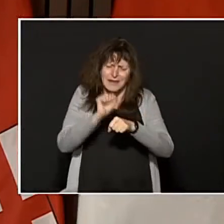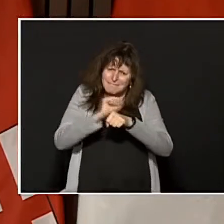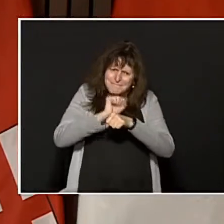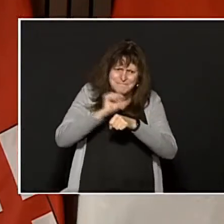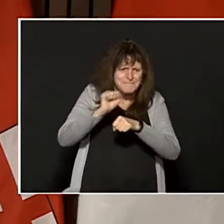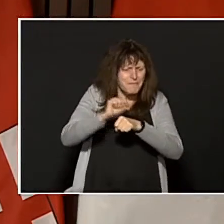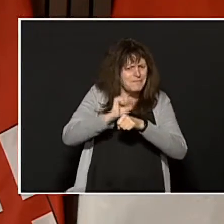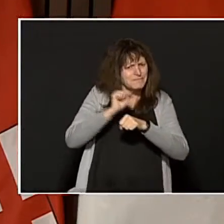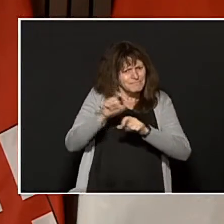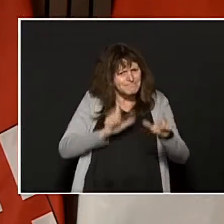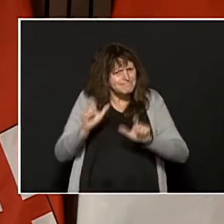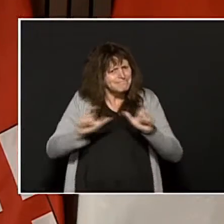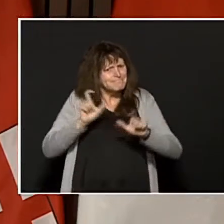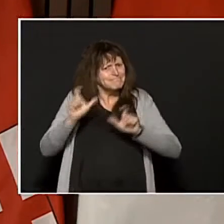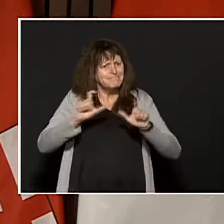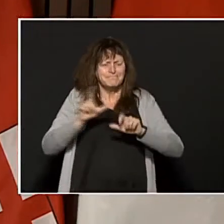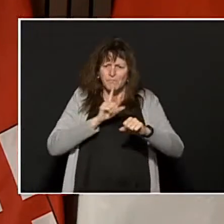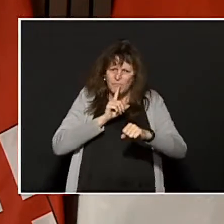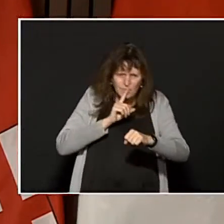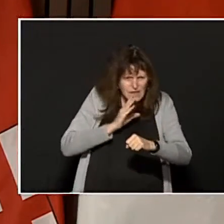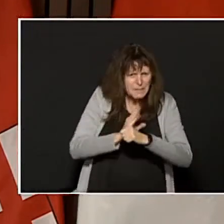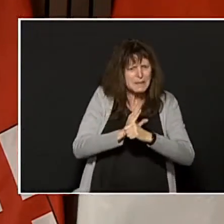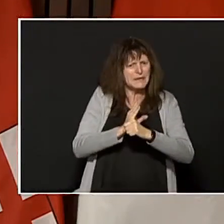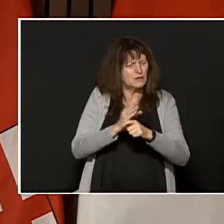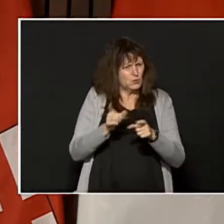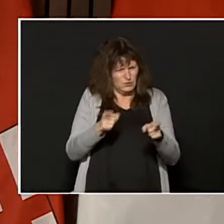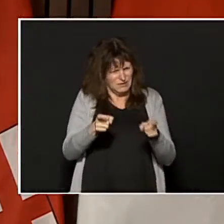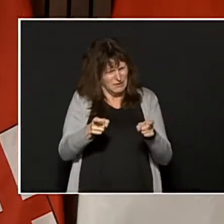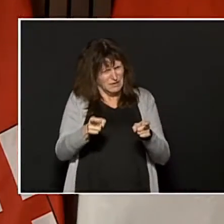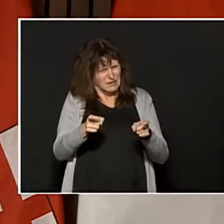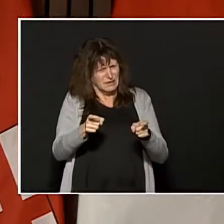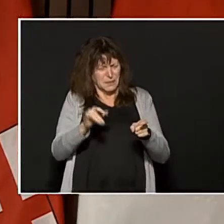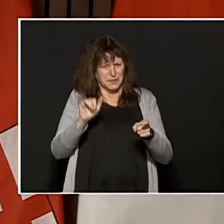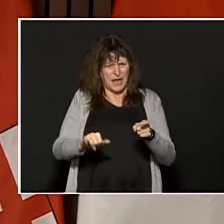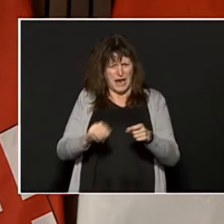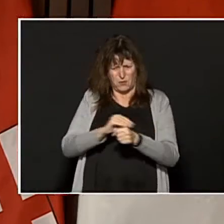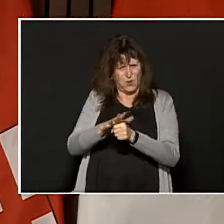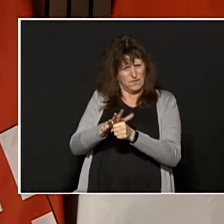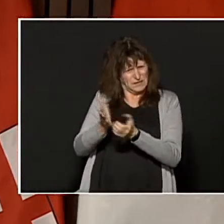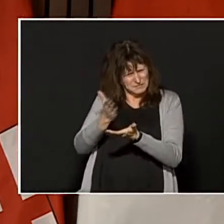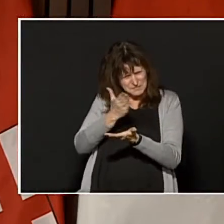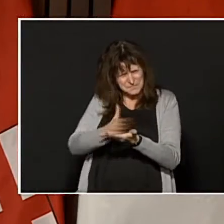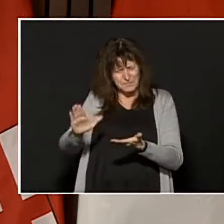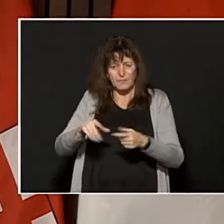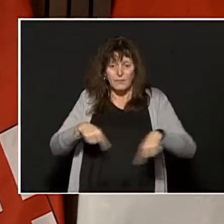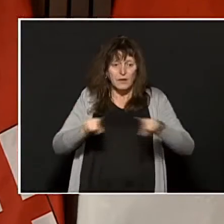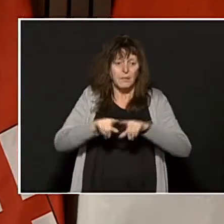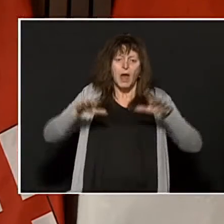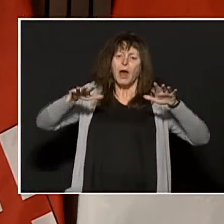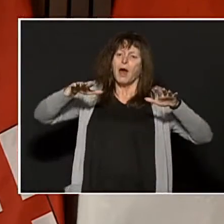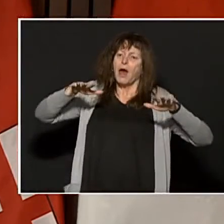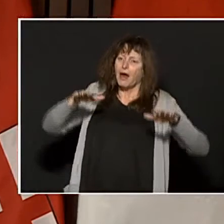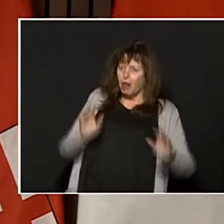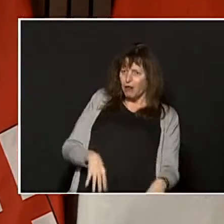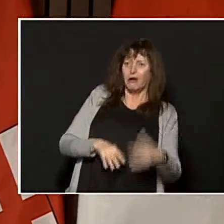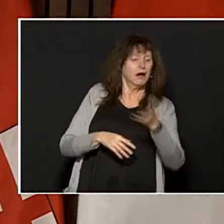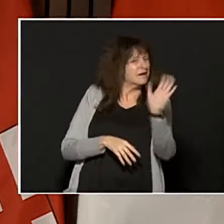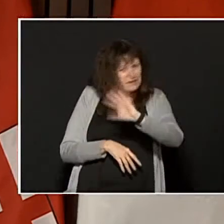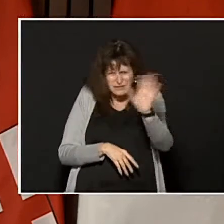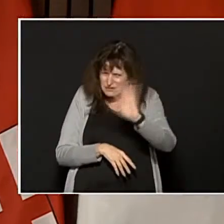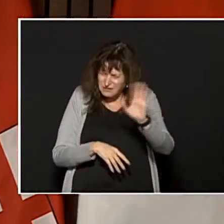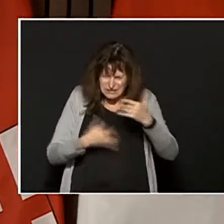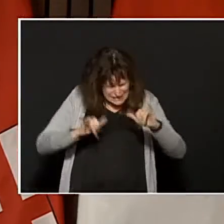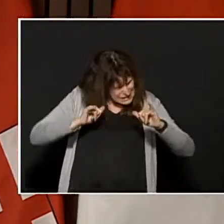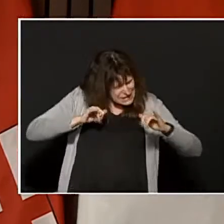top of this disease rather than the excuse to relax. We still have a long journey in front of us, and please know that the